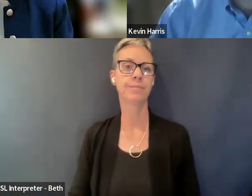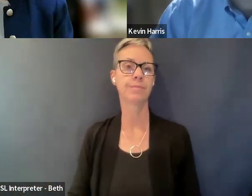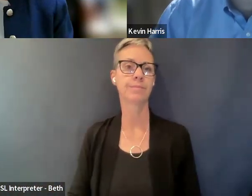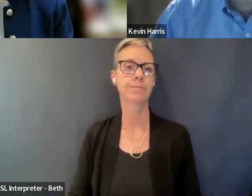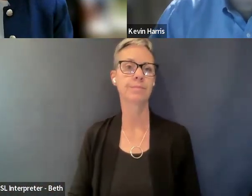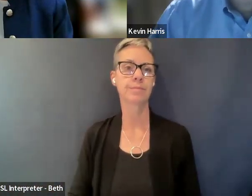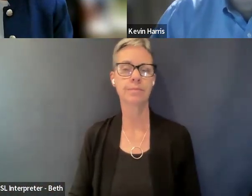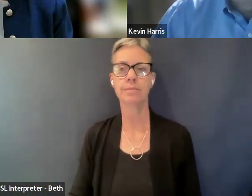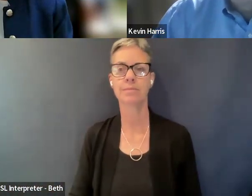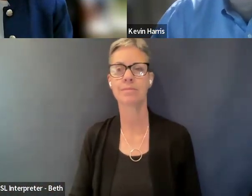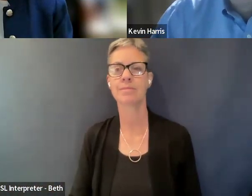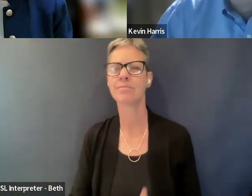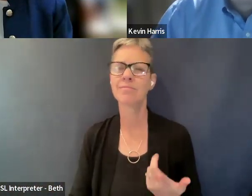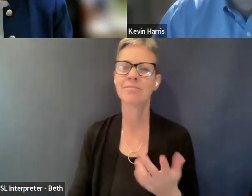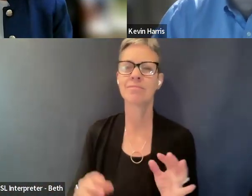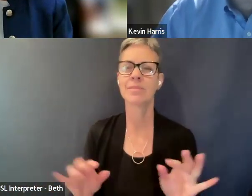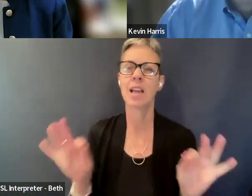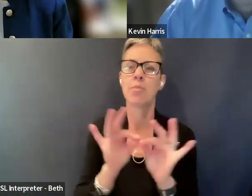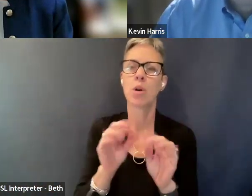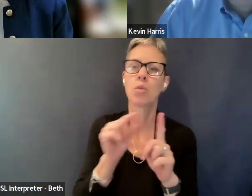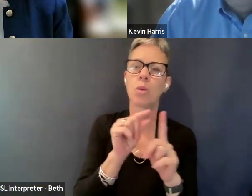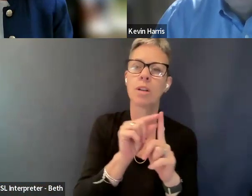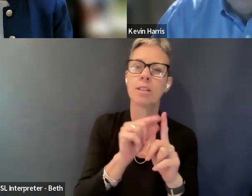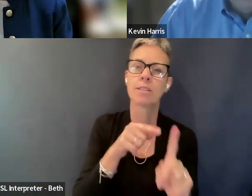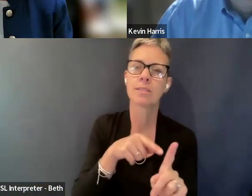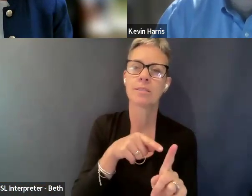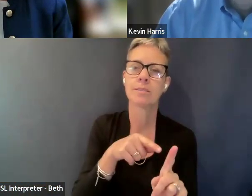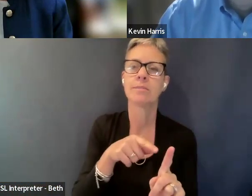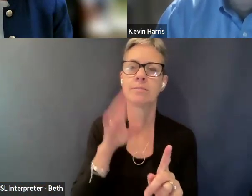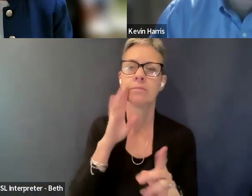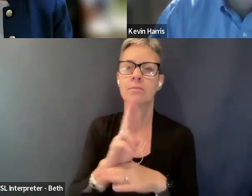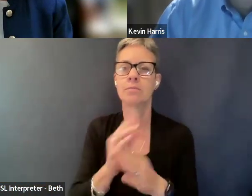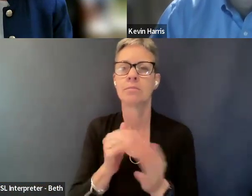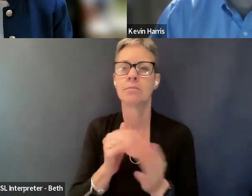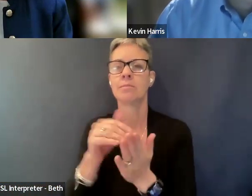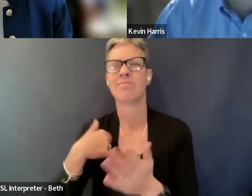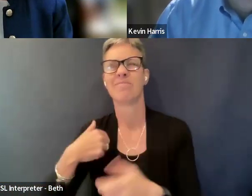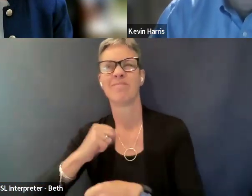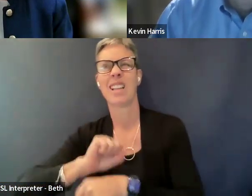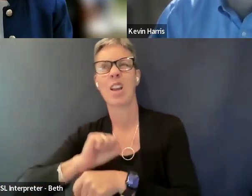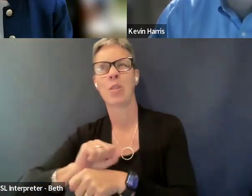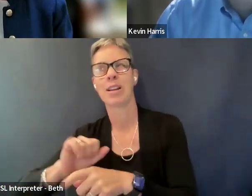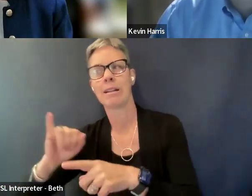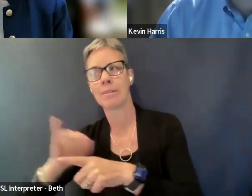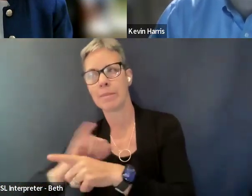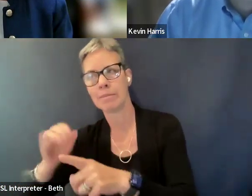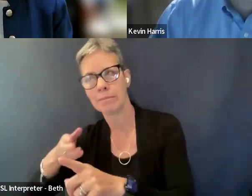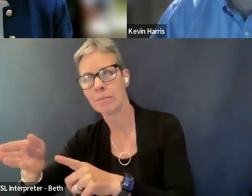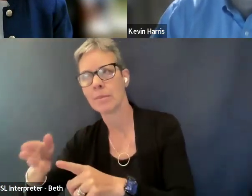All right, we're going to do a couple key terms here. And just as Carlin said, I mean, I work in an industry where we have lots of terms, and sometimes it's hard to keep up with